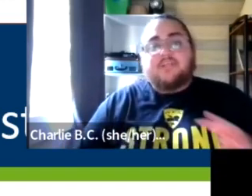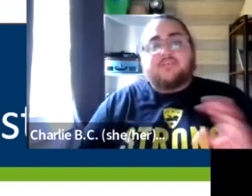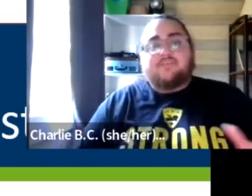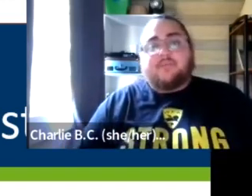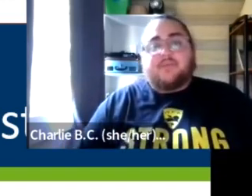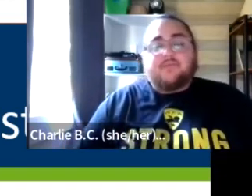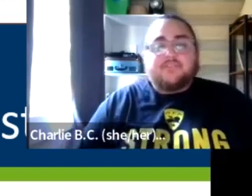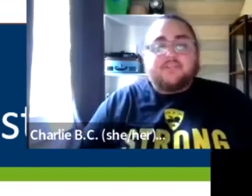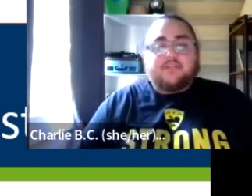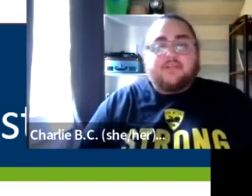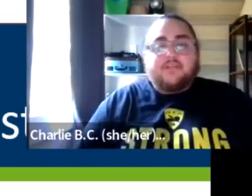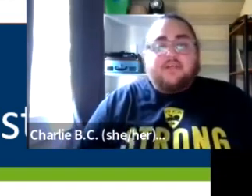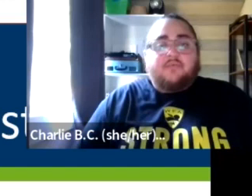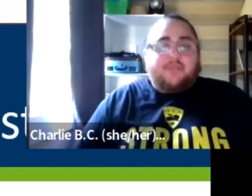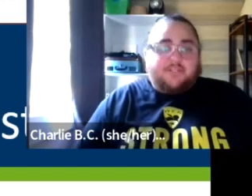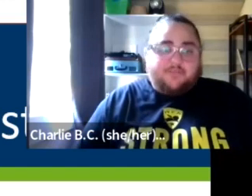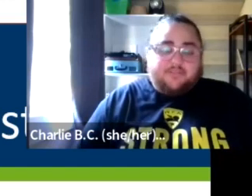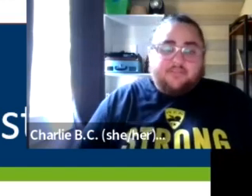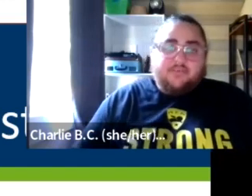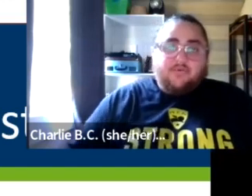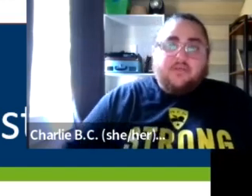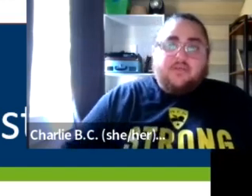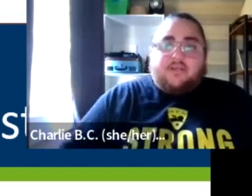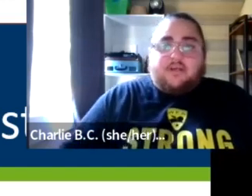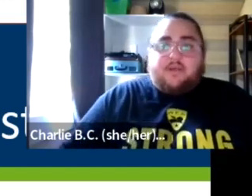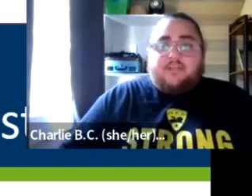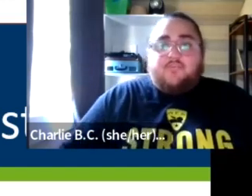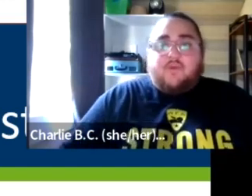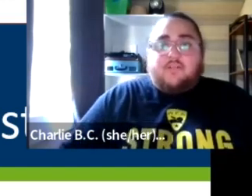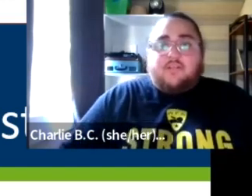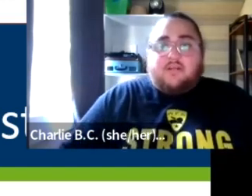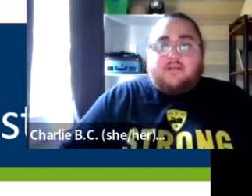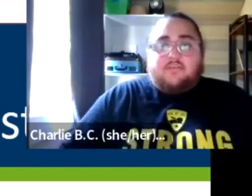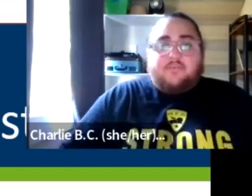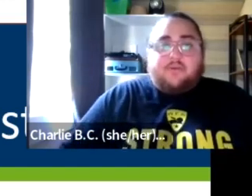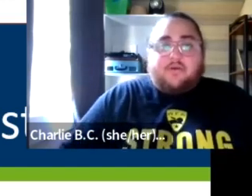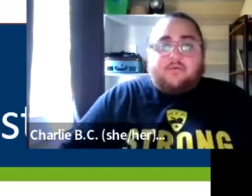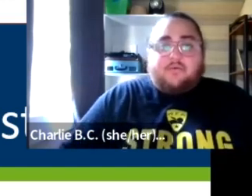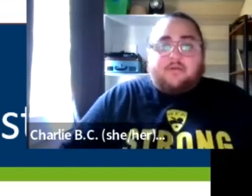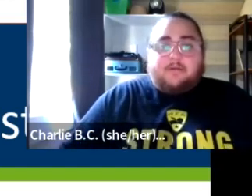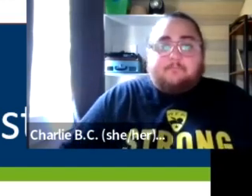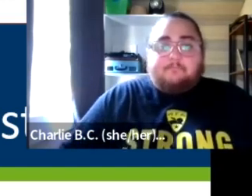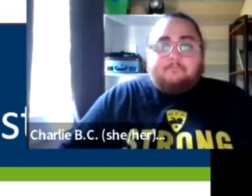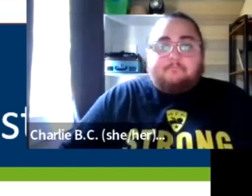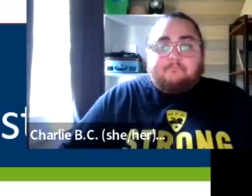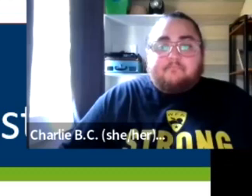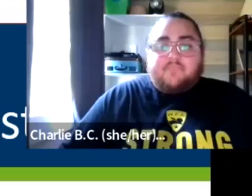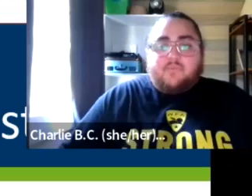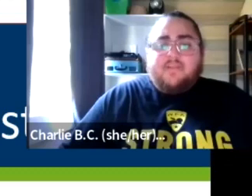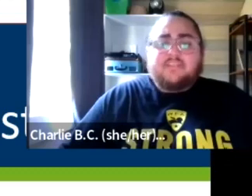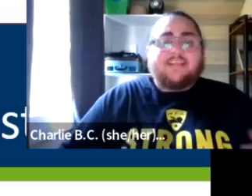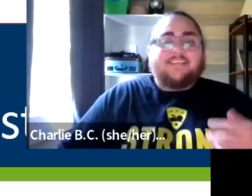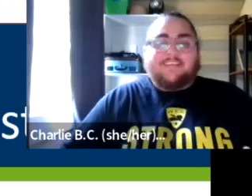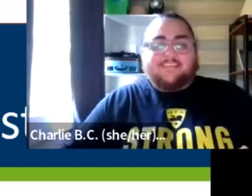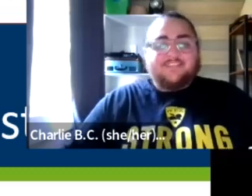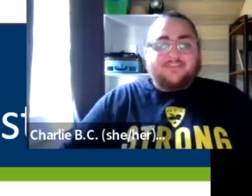about chosen family hosting arrangements. So I do want to talk a little bit about